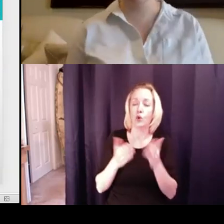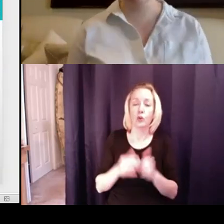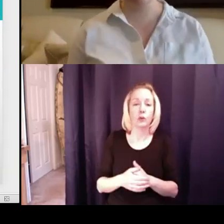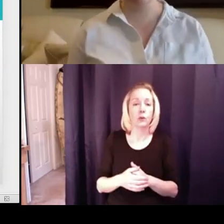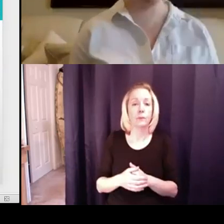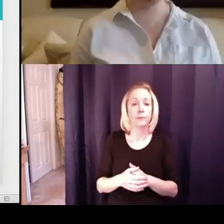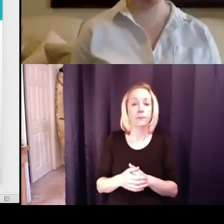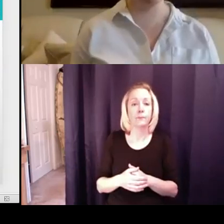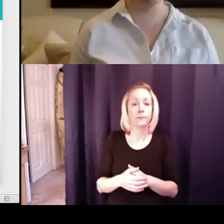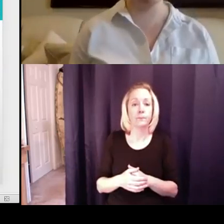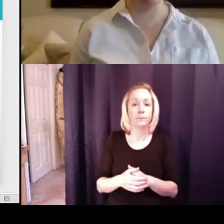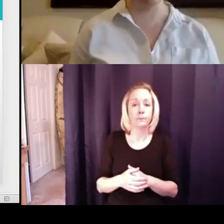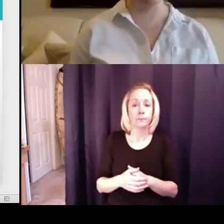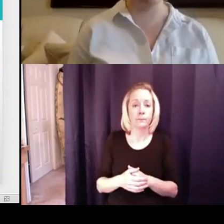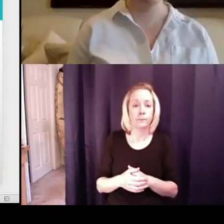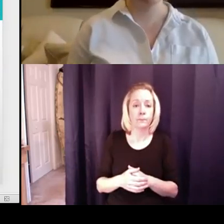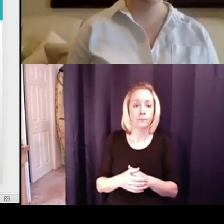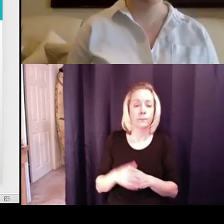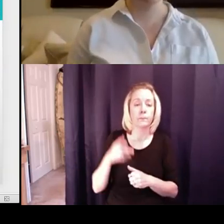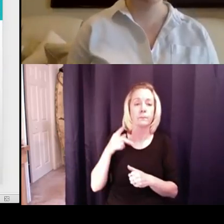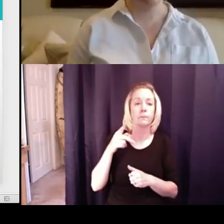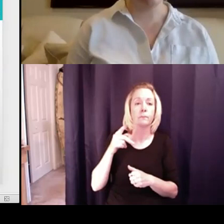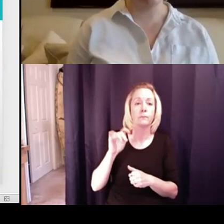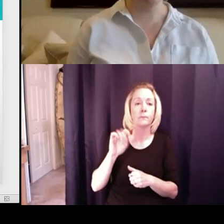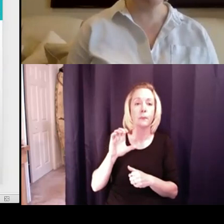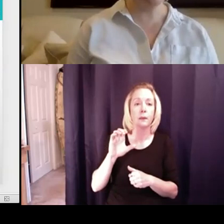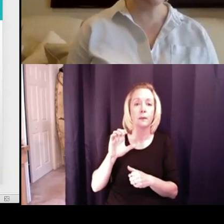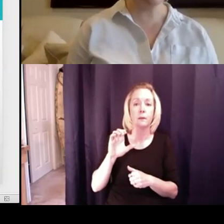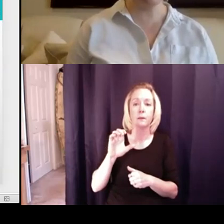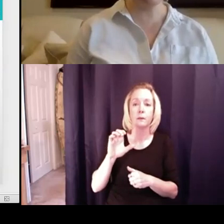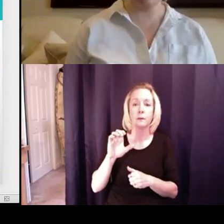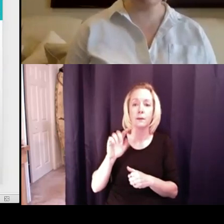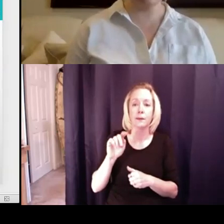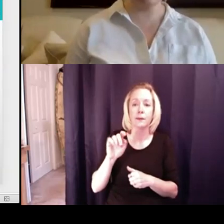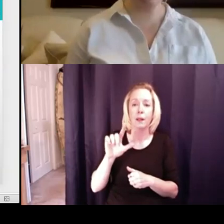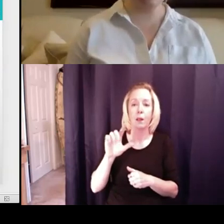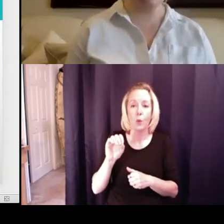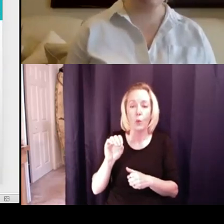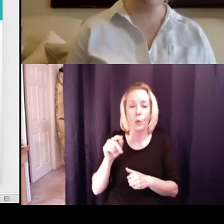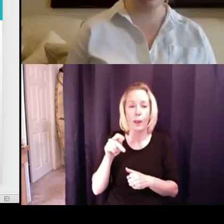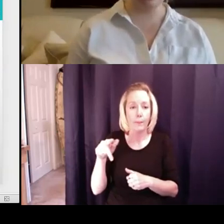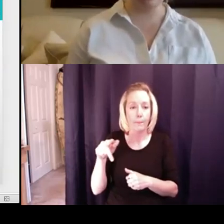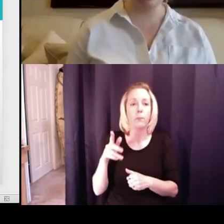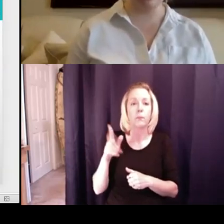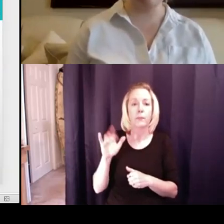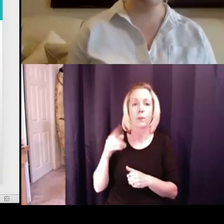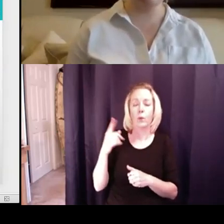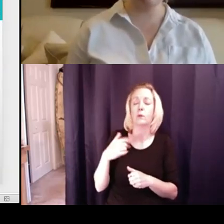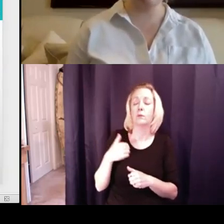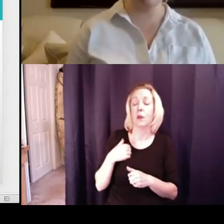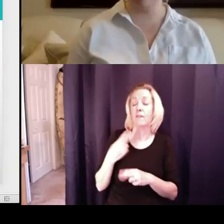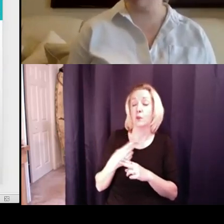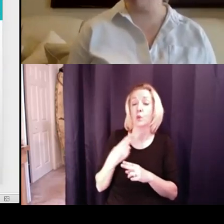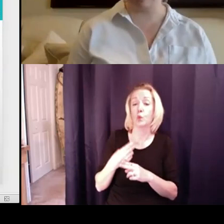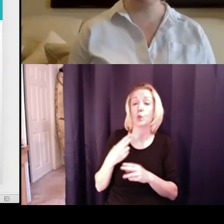The Pictello app. And then I have used a step-by-step with levels for